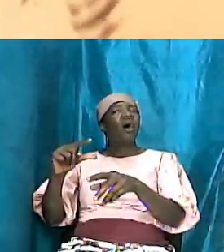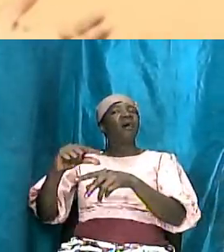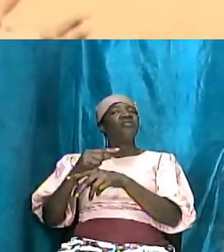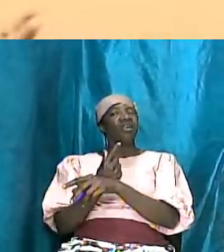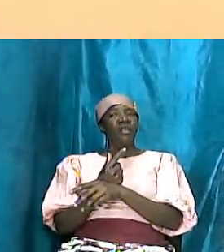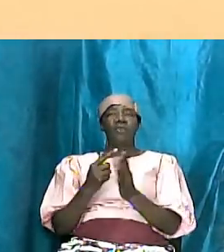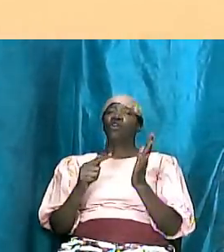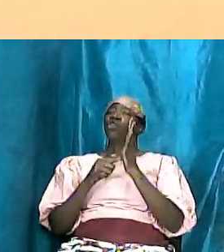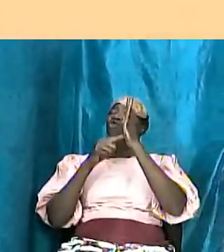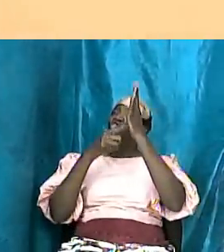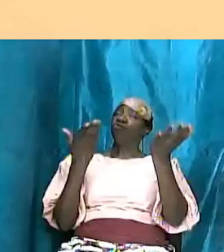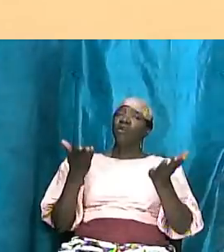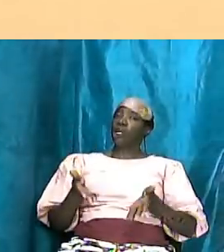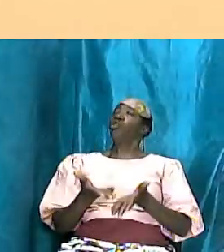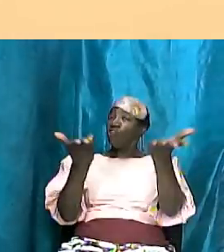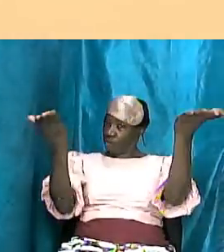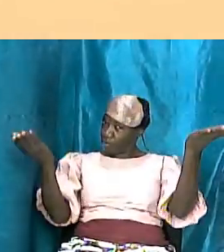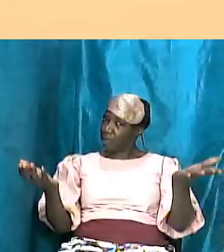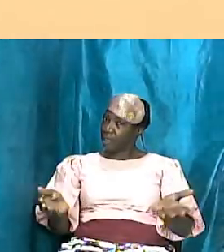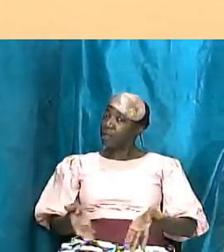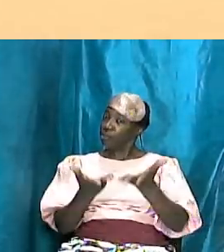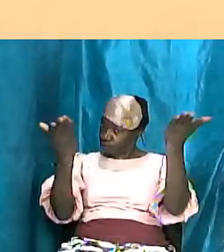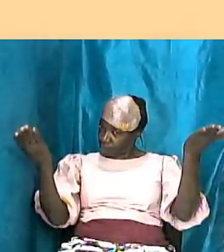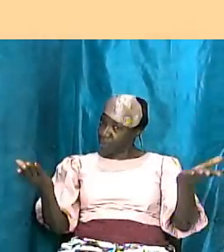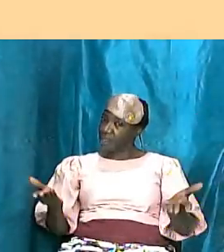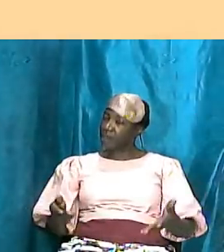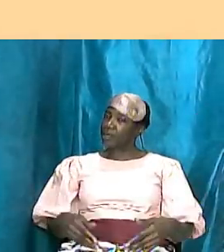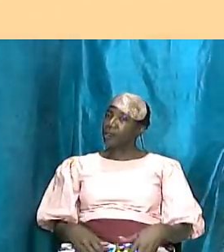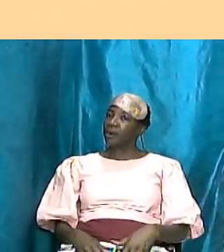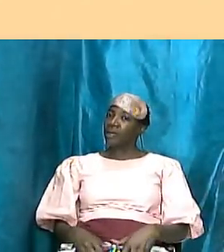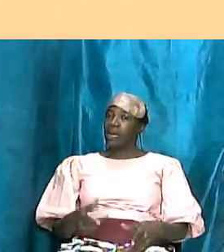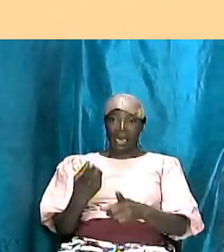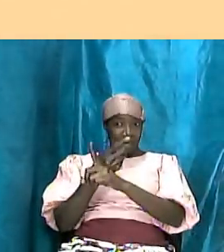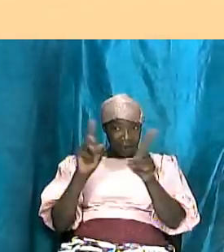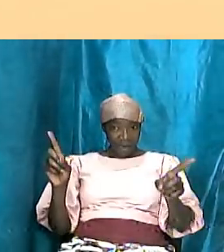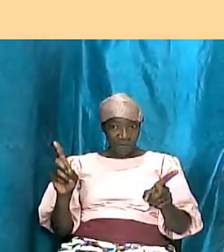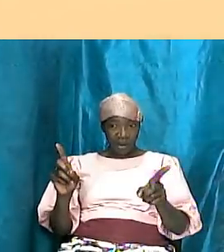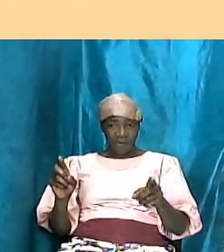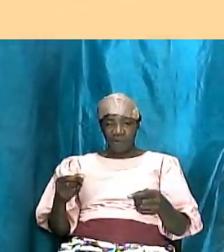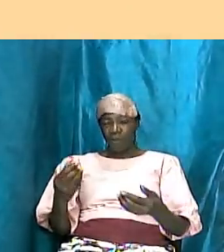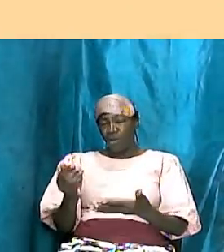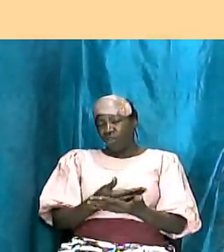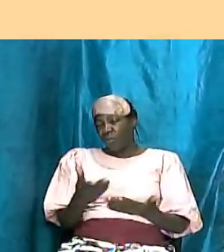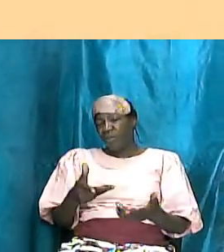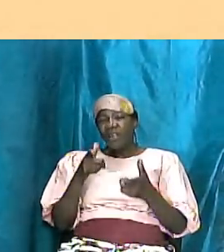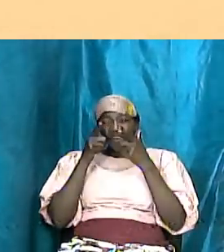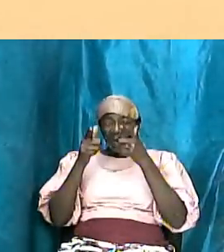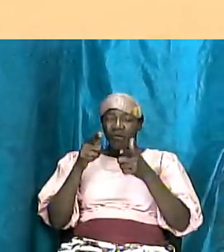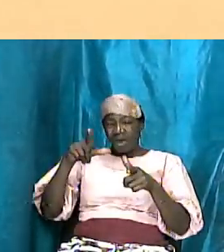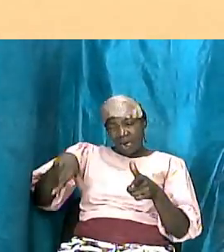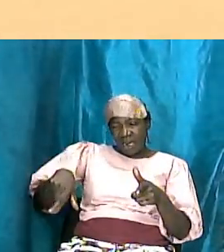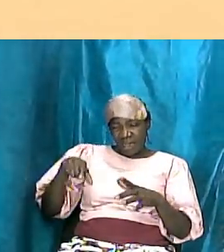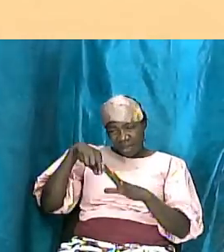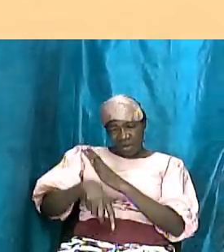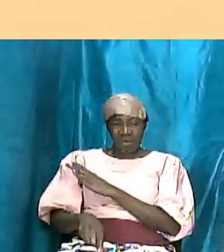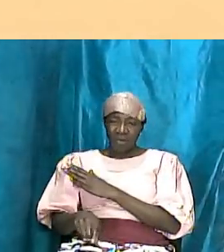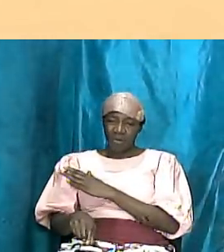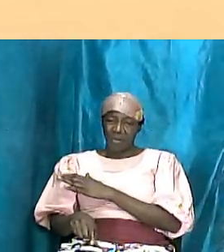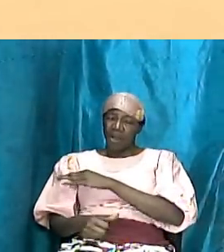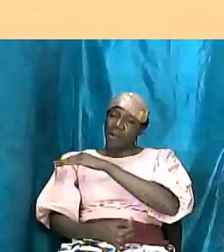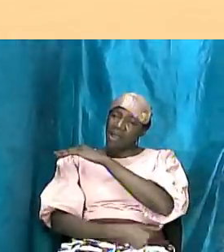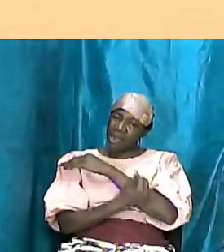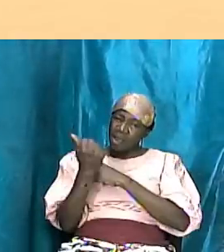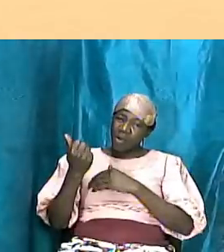little scripture in Genesis 3:15, and apart from some things that you might look at later down in Genesis where Abraham took